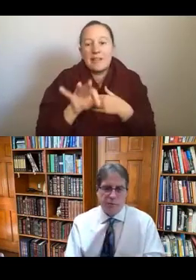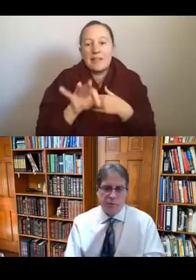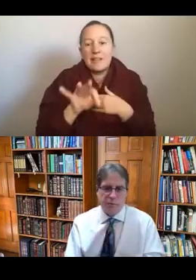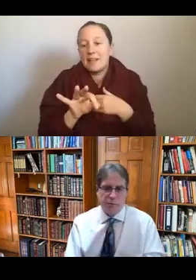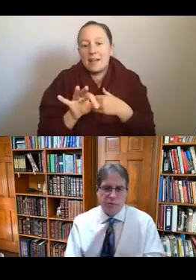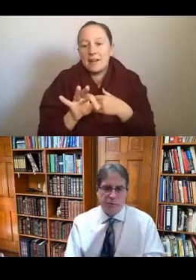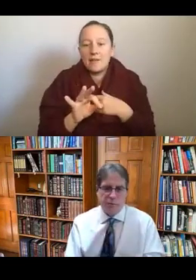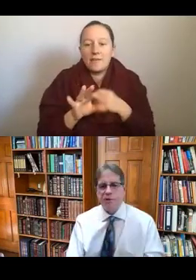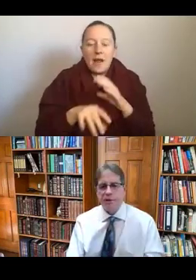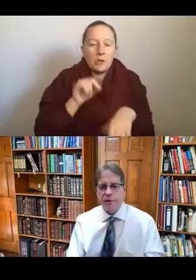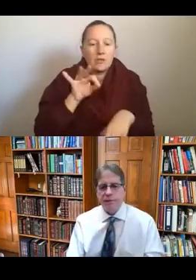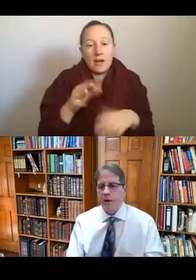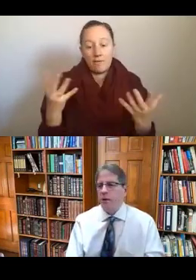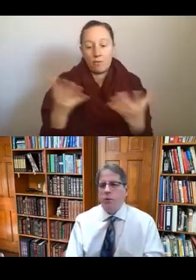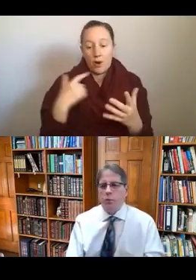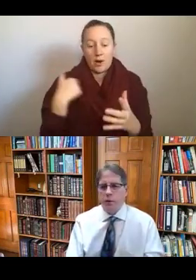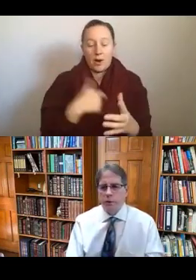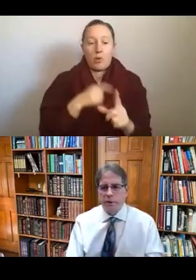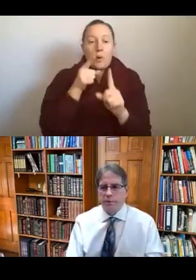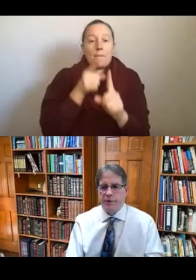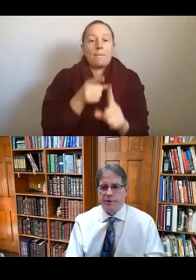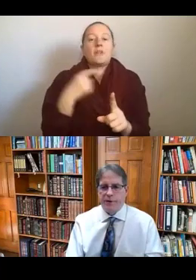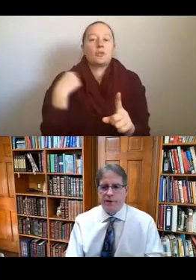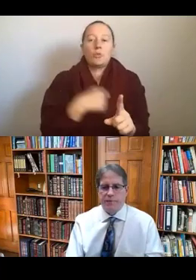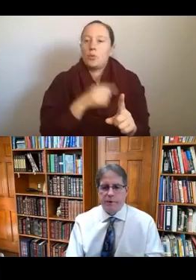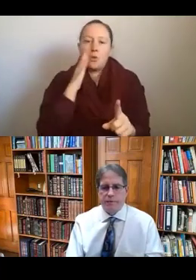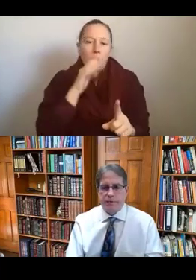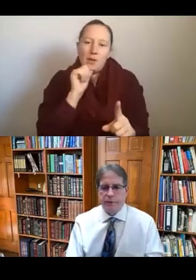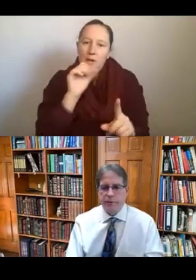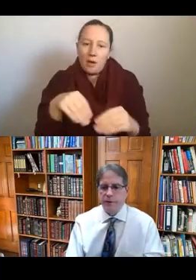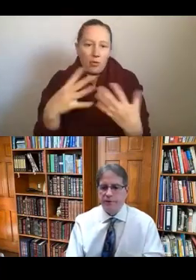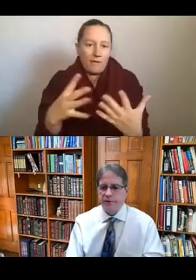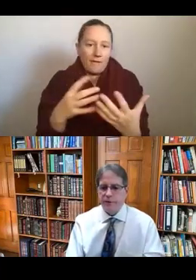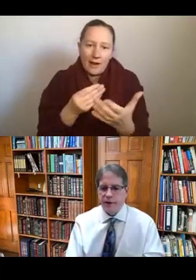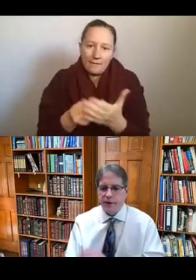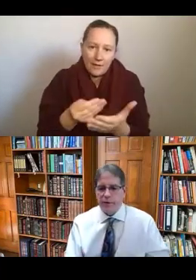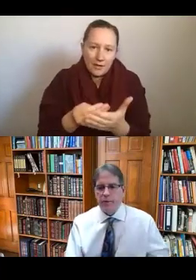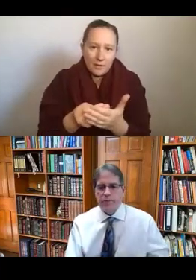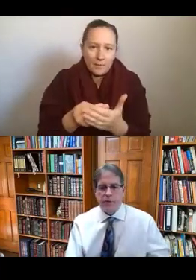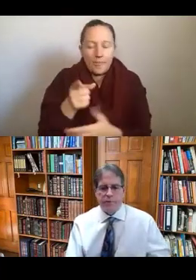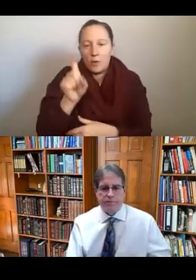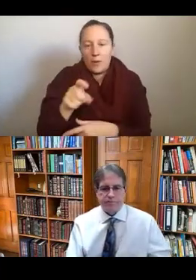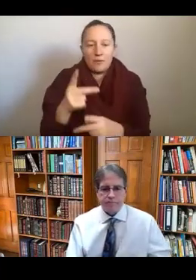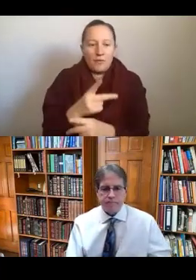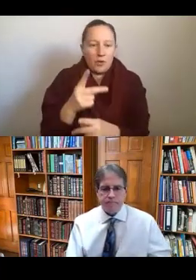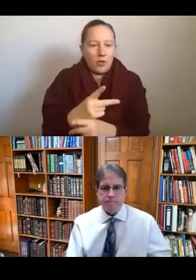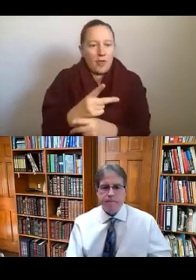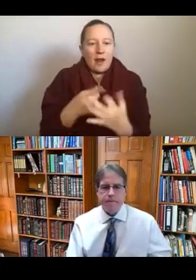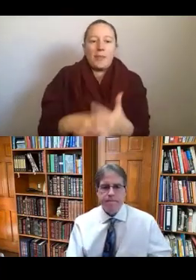our mission at NICHD, we will not provide funding for it. So you need to figure that out up front.